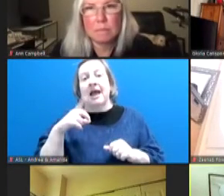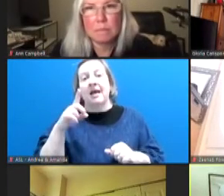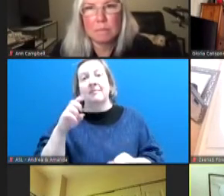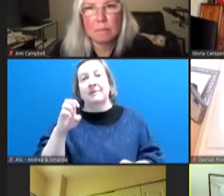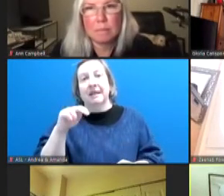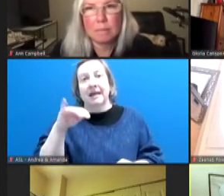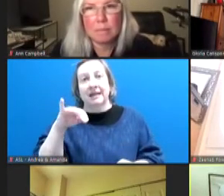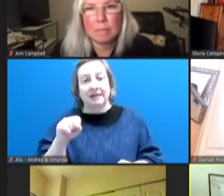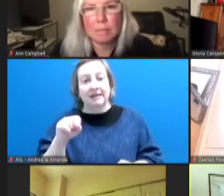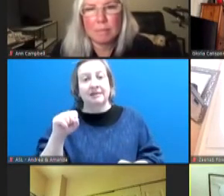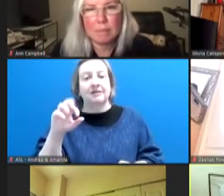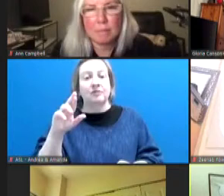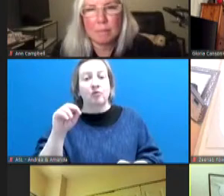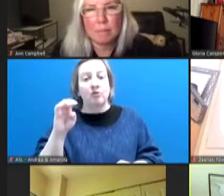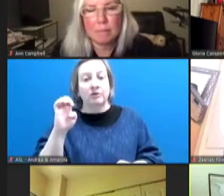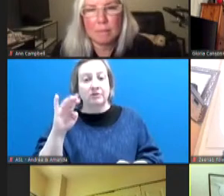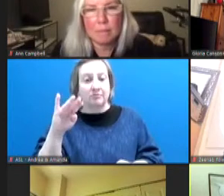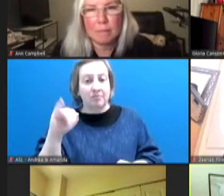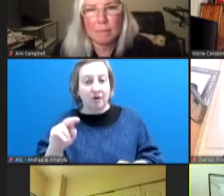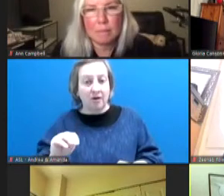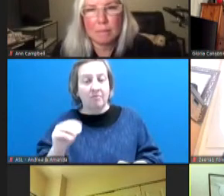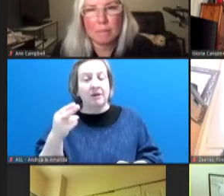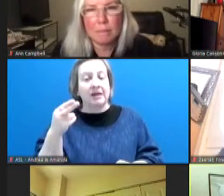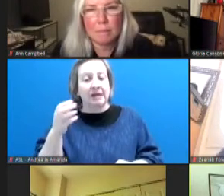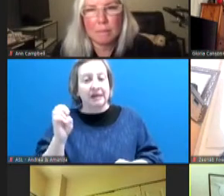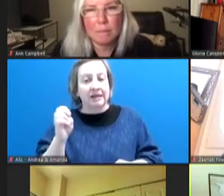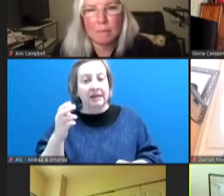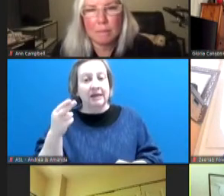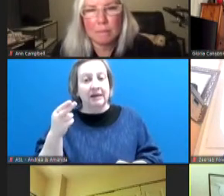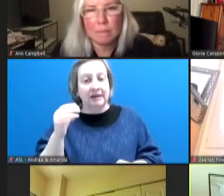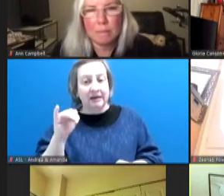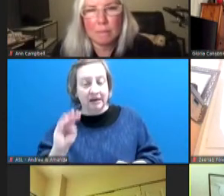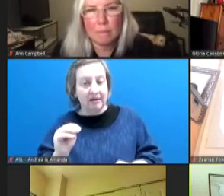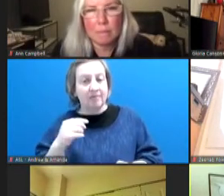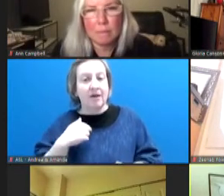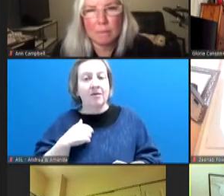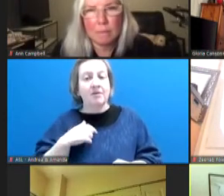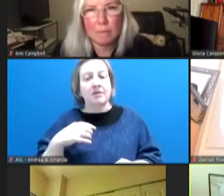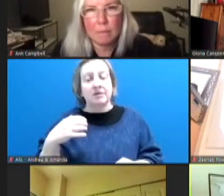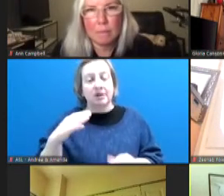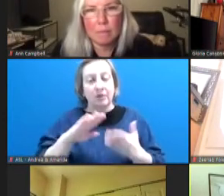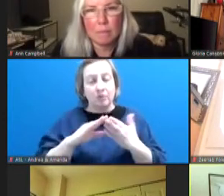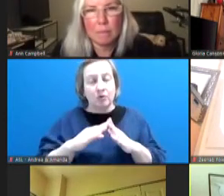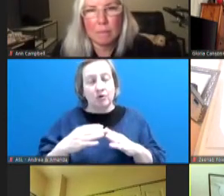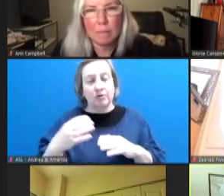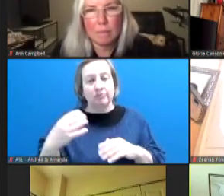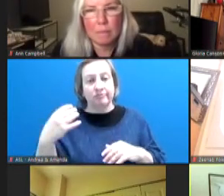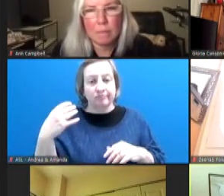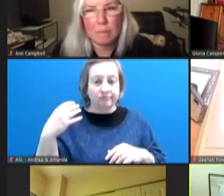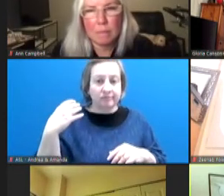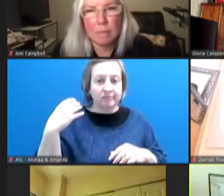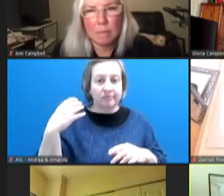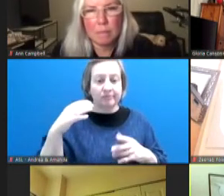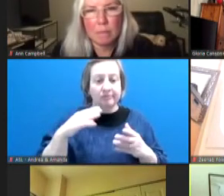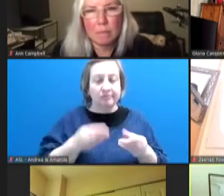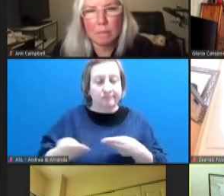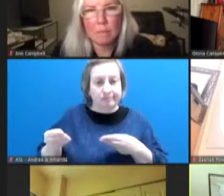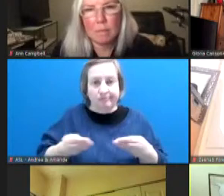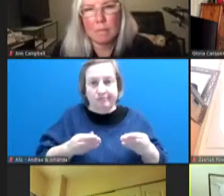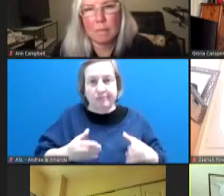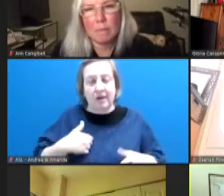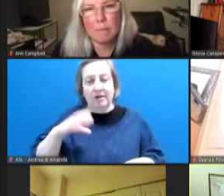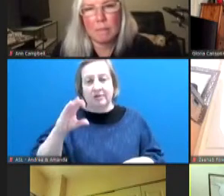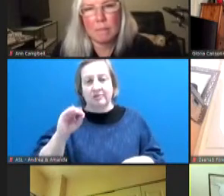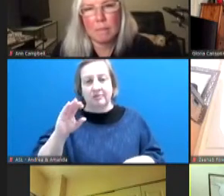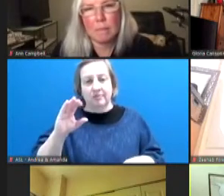Rosenbaum, he, him pronouns. I'm the compliance officer and community liaison, also called the COCO. And I'll be presenting